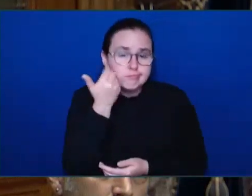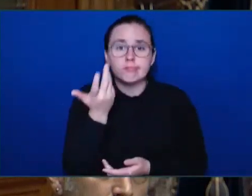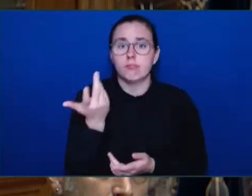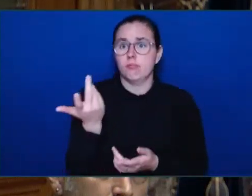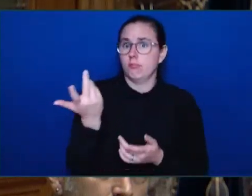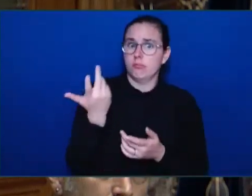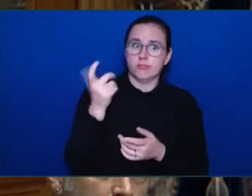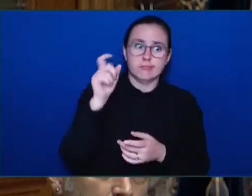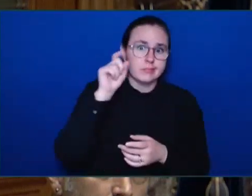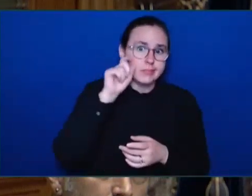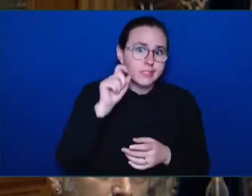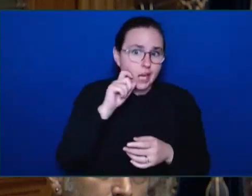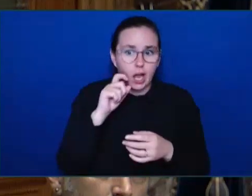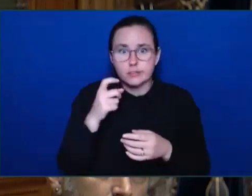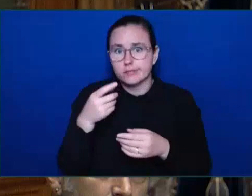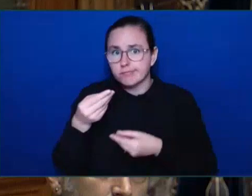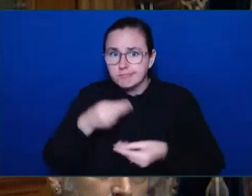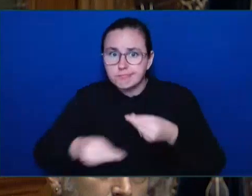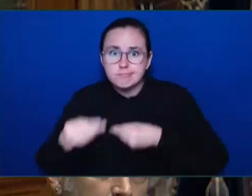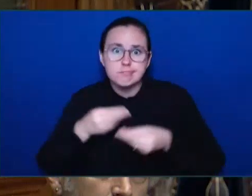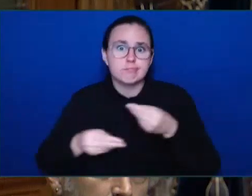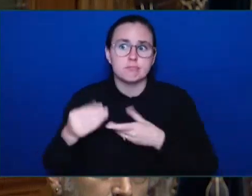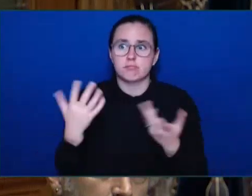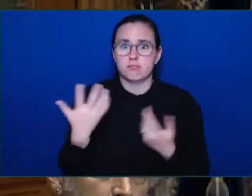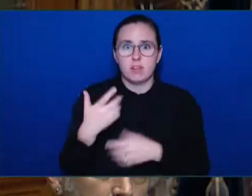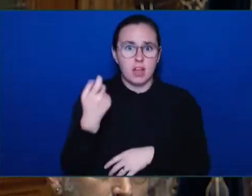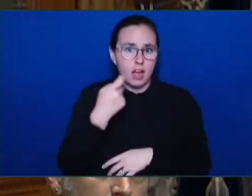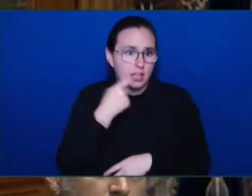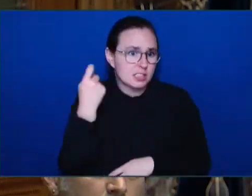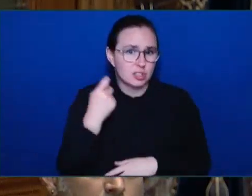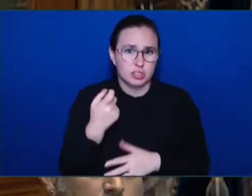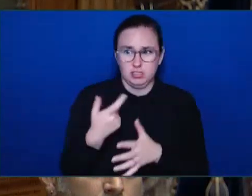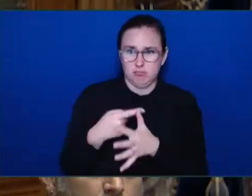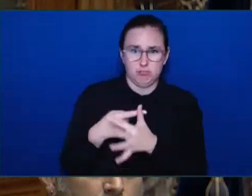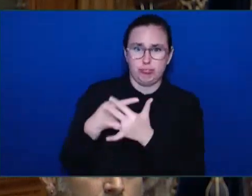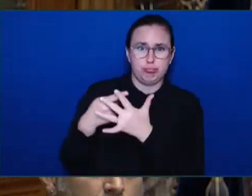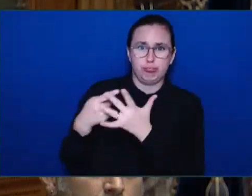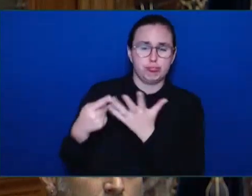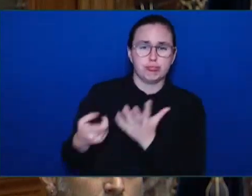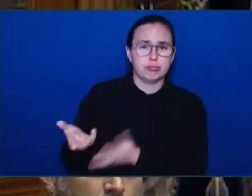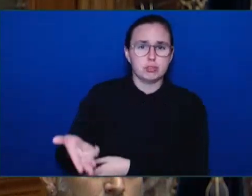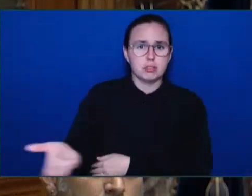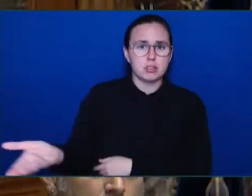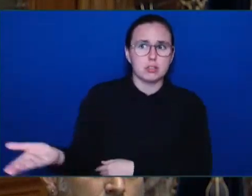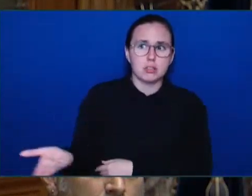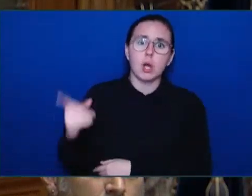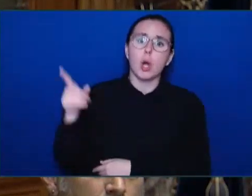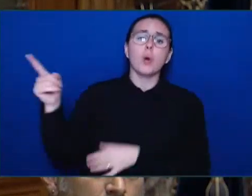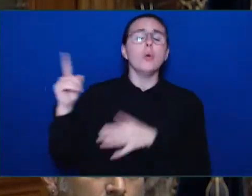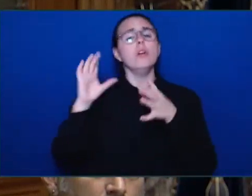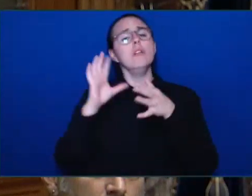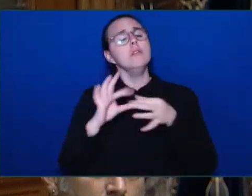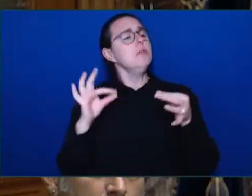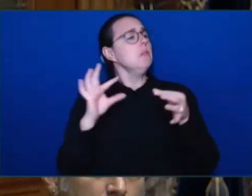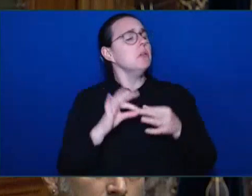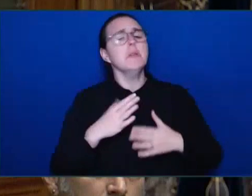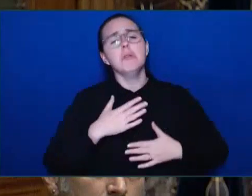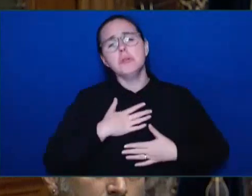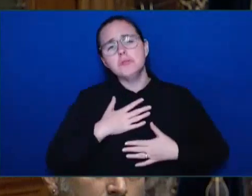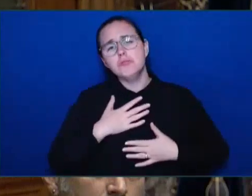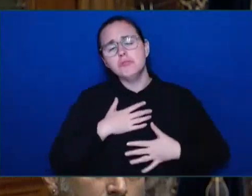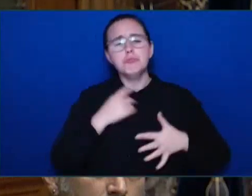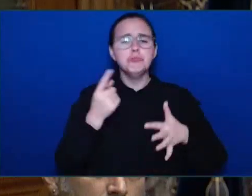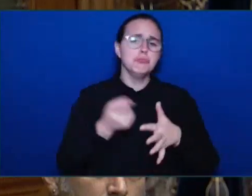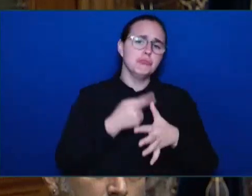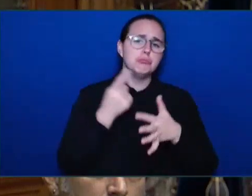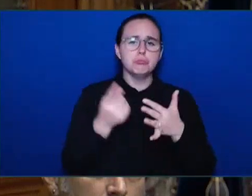the talking points, to stop with the endless efforts to protect this system. The system is failing.